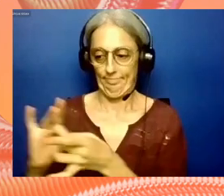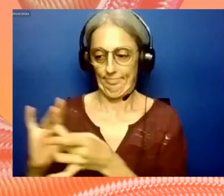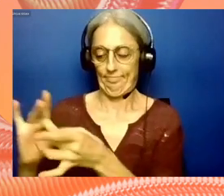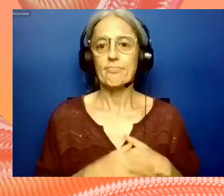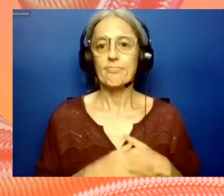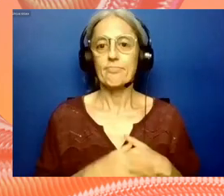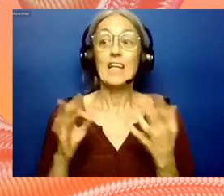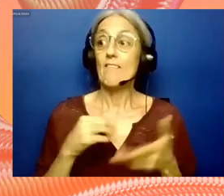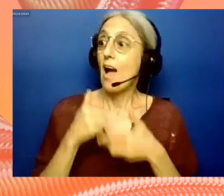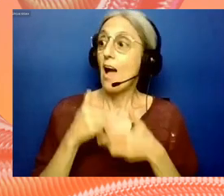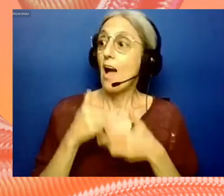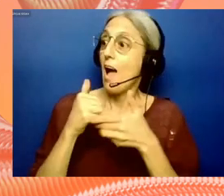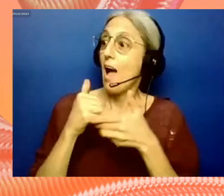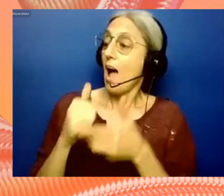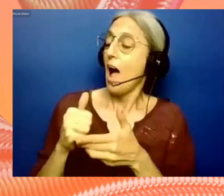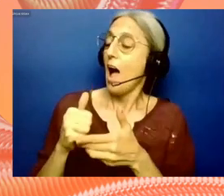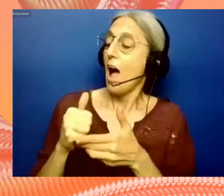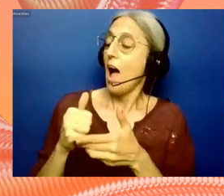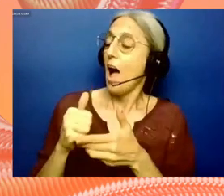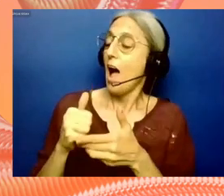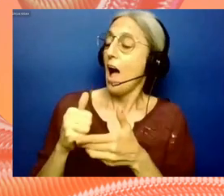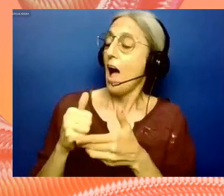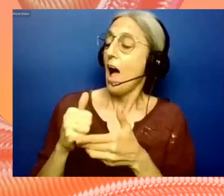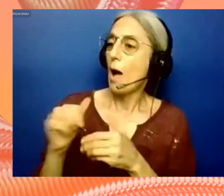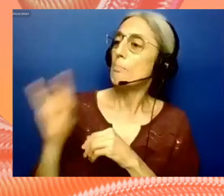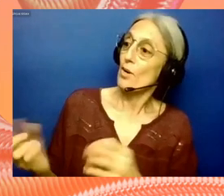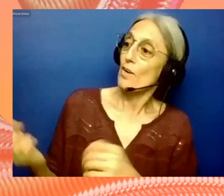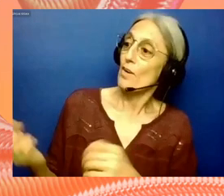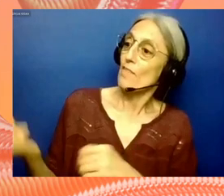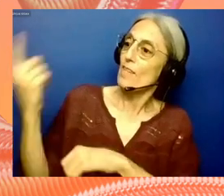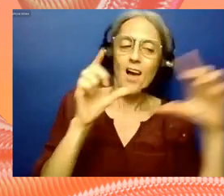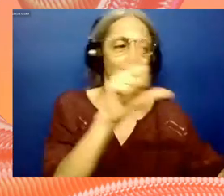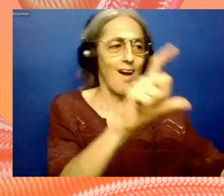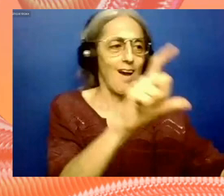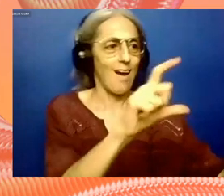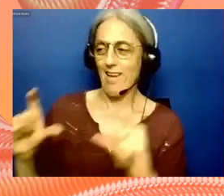this is gorgeous, perfect, beautiful. Don't even worry about it. Just go.